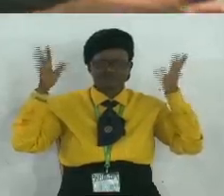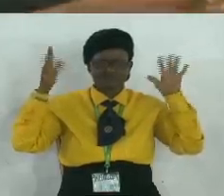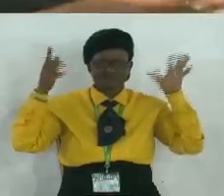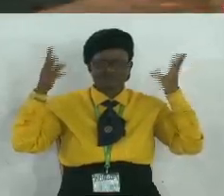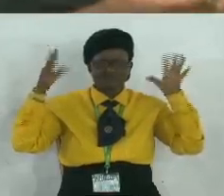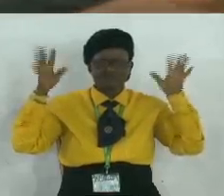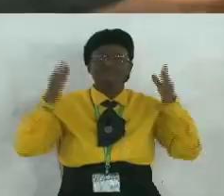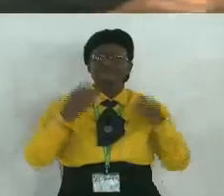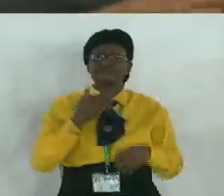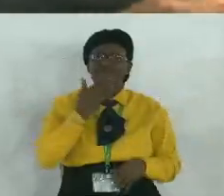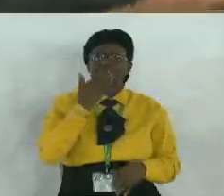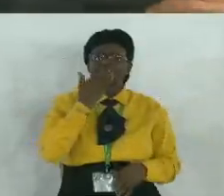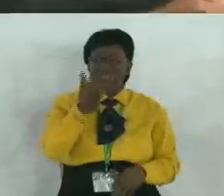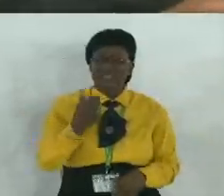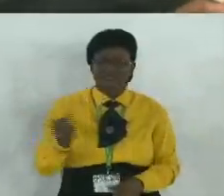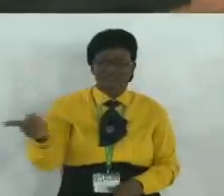Thank you.